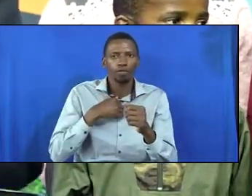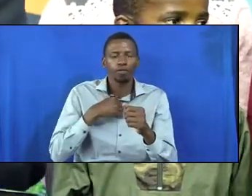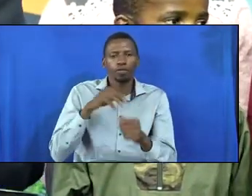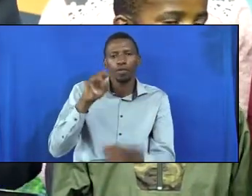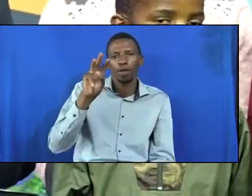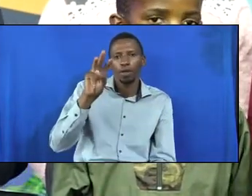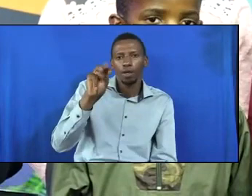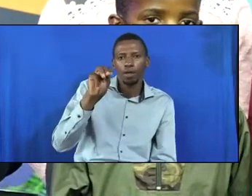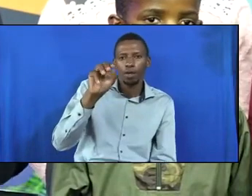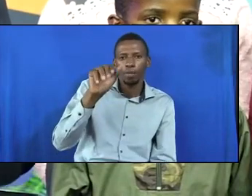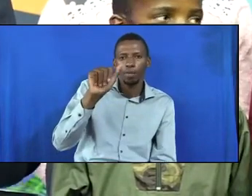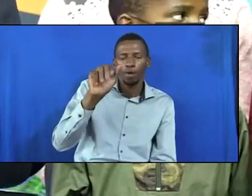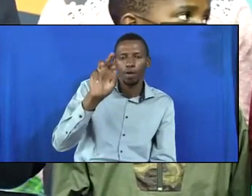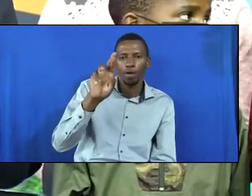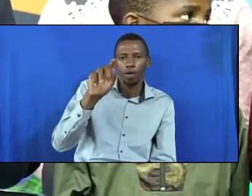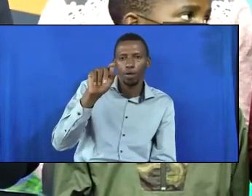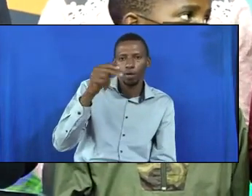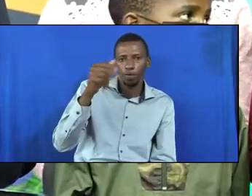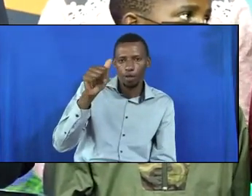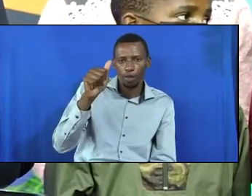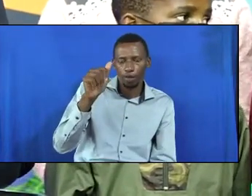Bore.